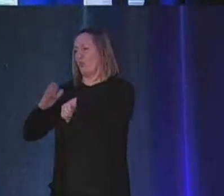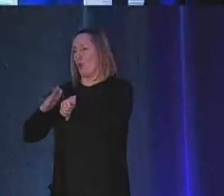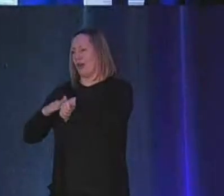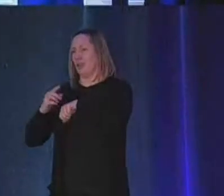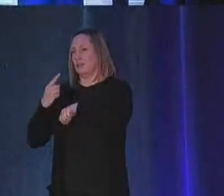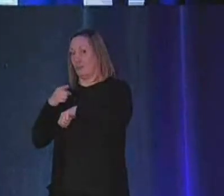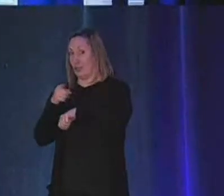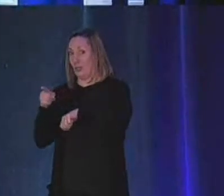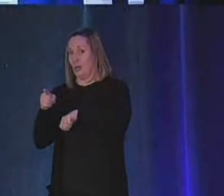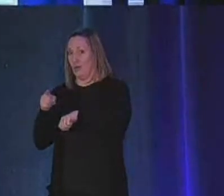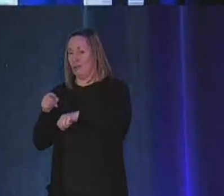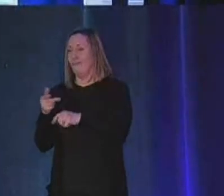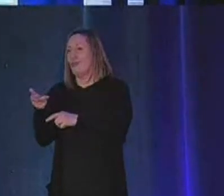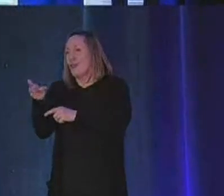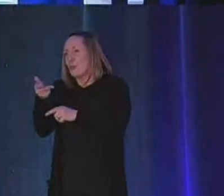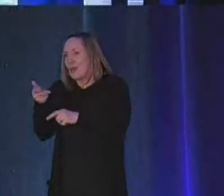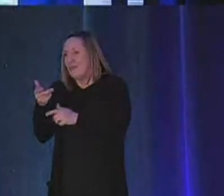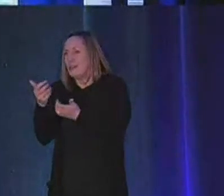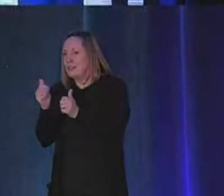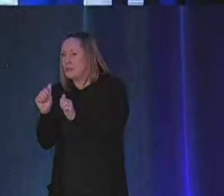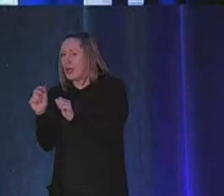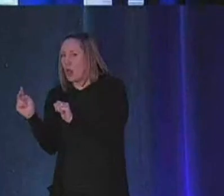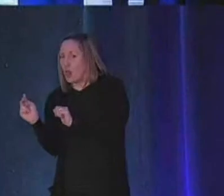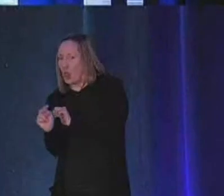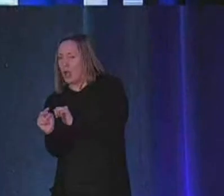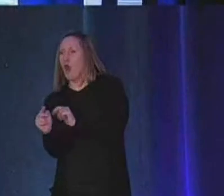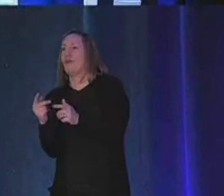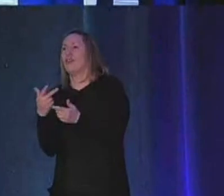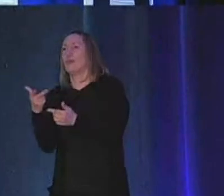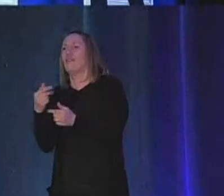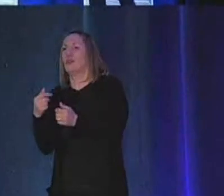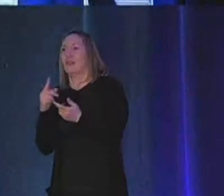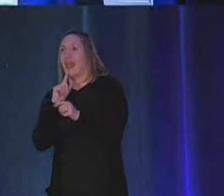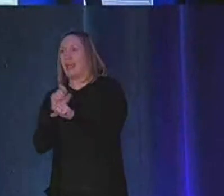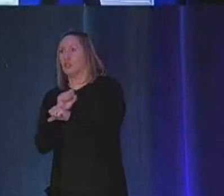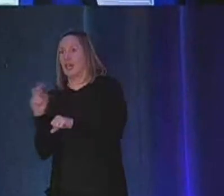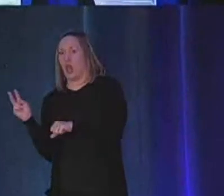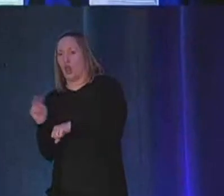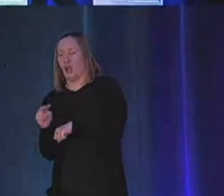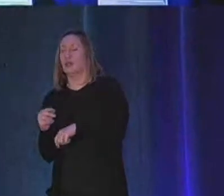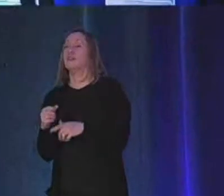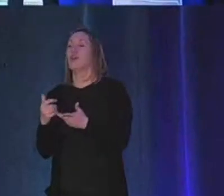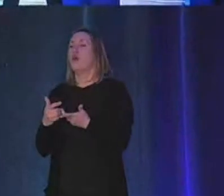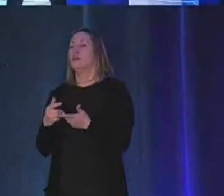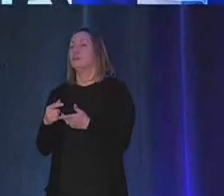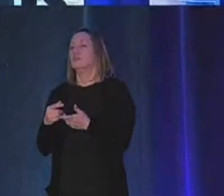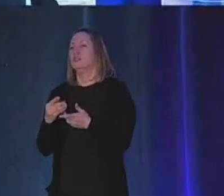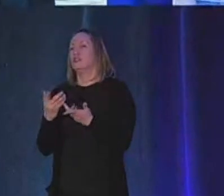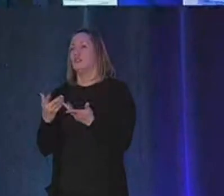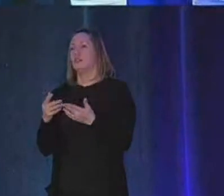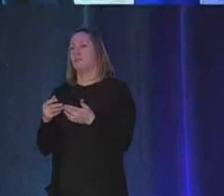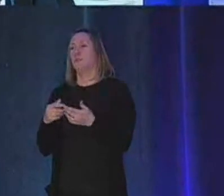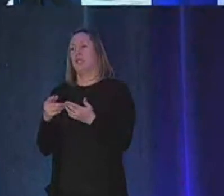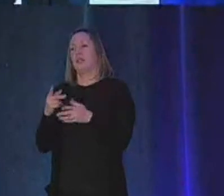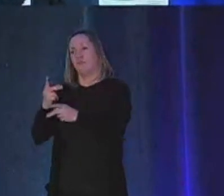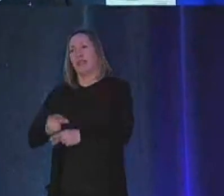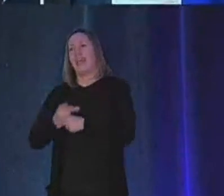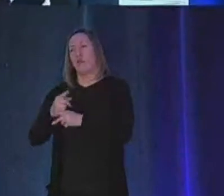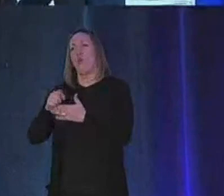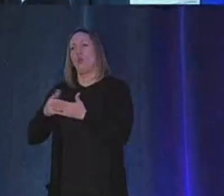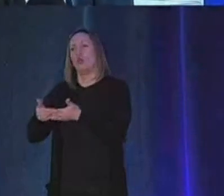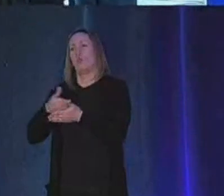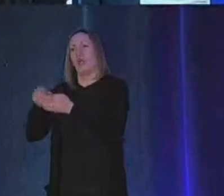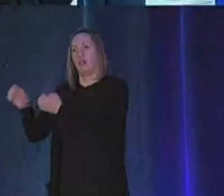of you, for the 3 of you who go in there and look. All right? So just be very judicious.